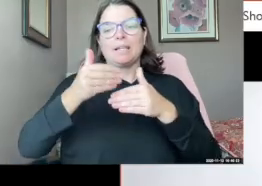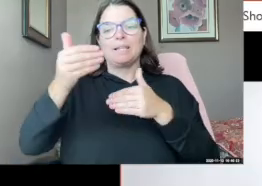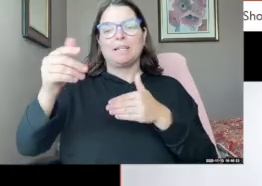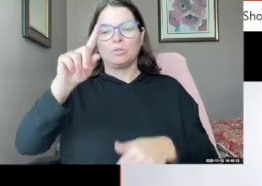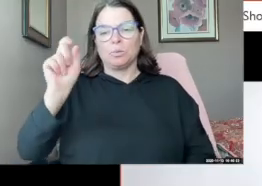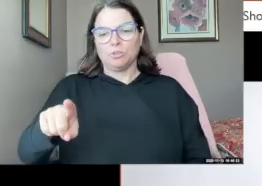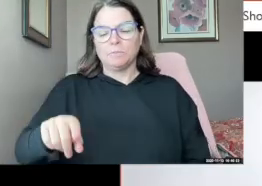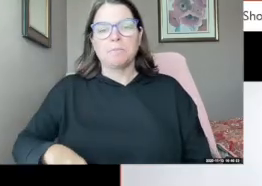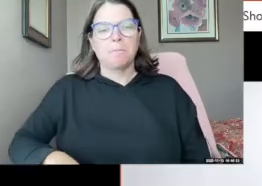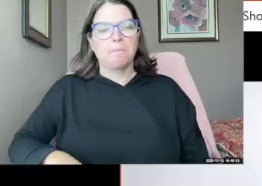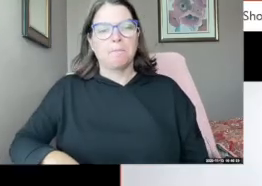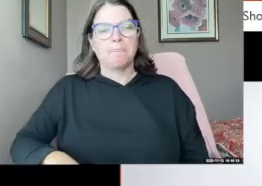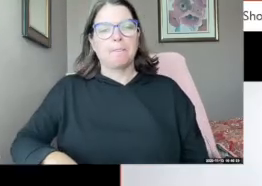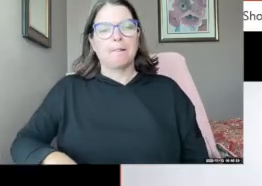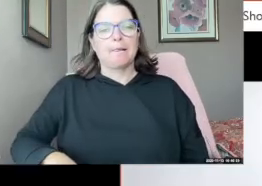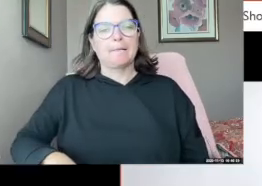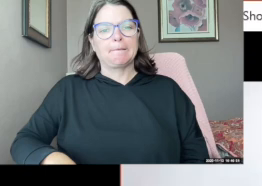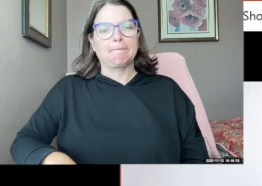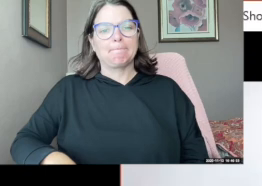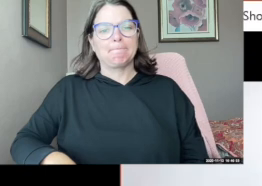Okay, I think we're going to the next question now.